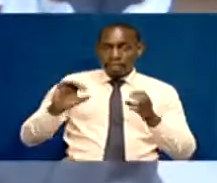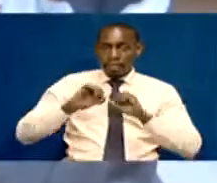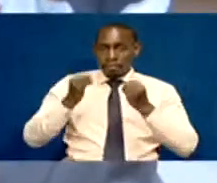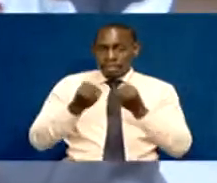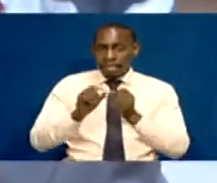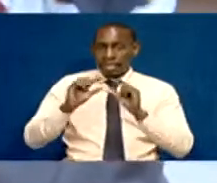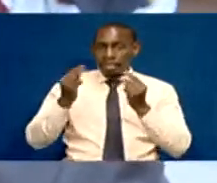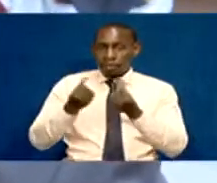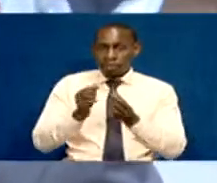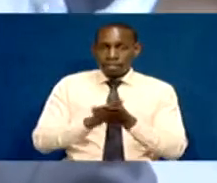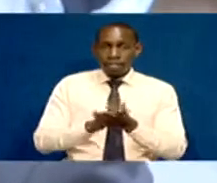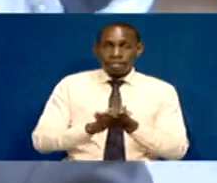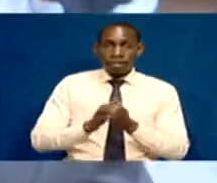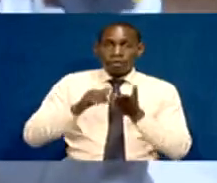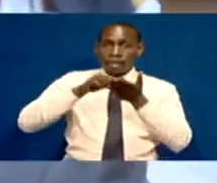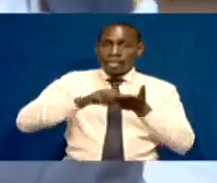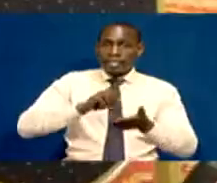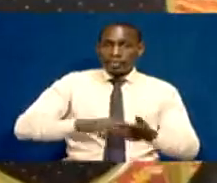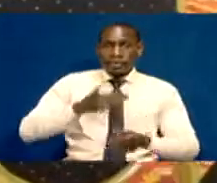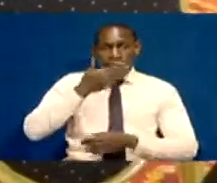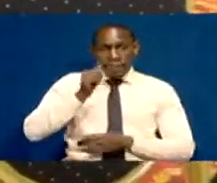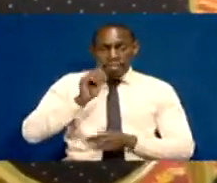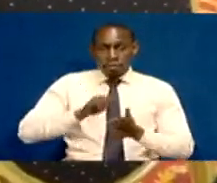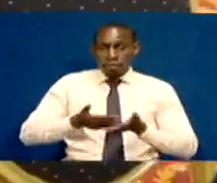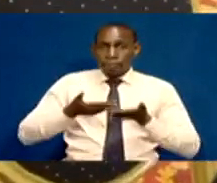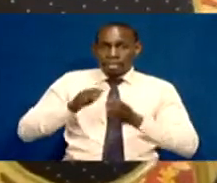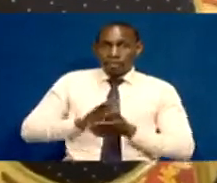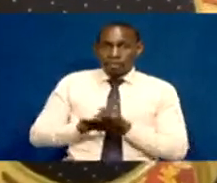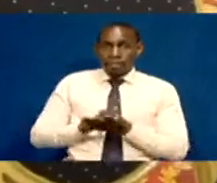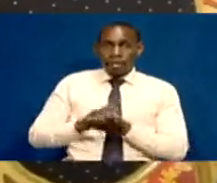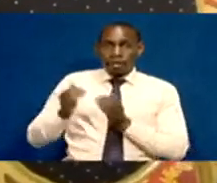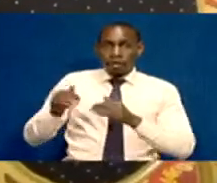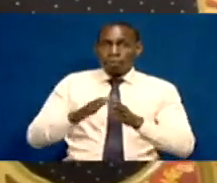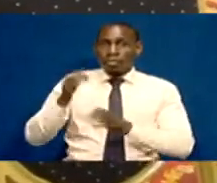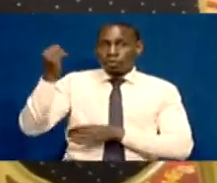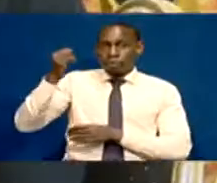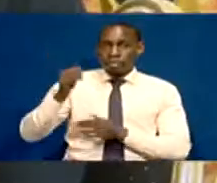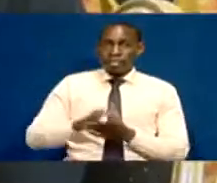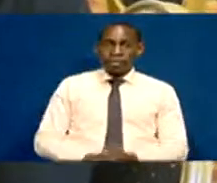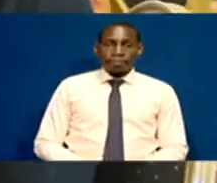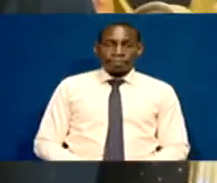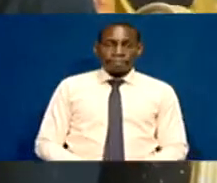society groups stressed the importance of giving women a voice in the political